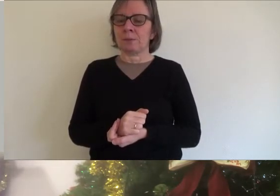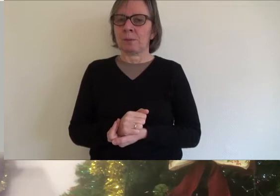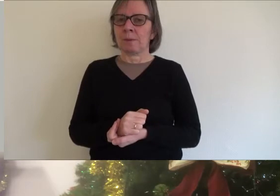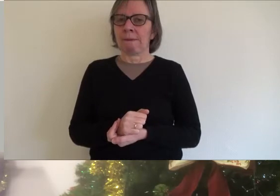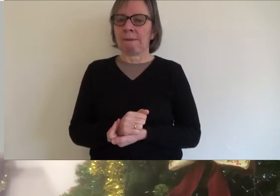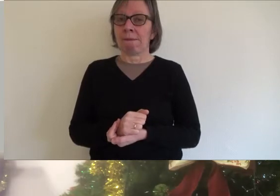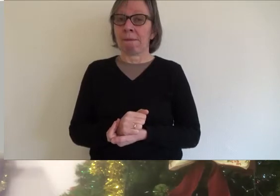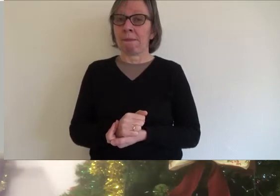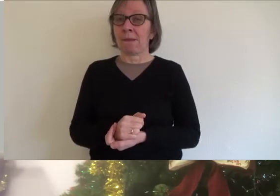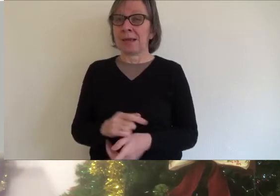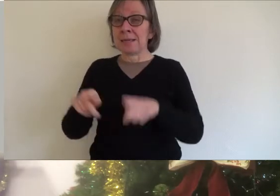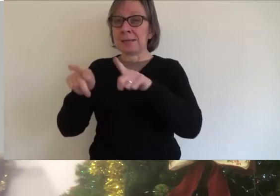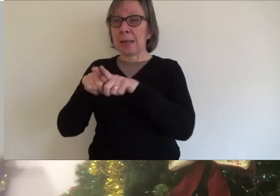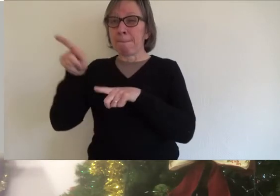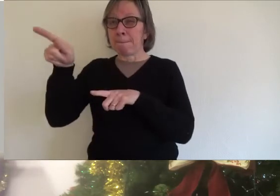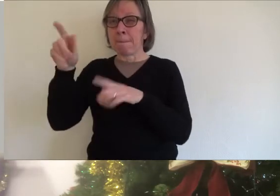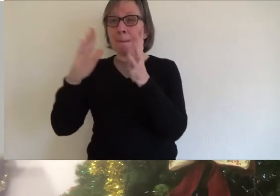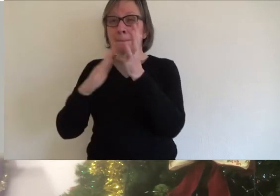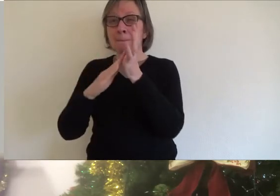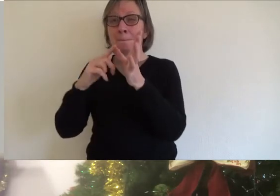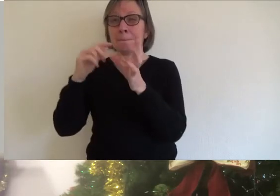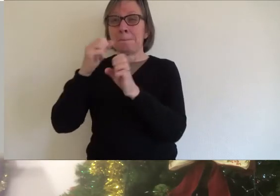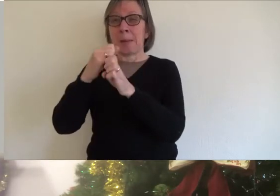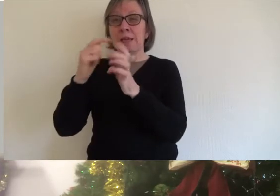Magi were seeking.